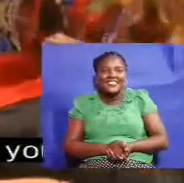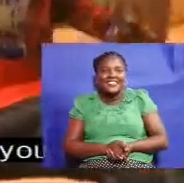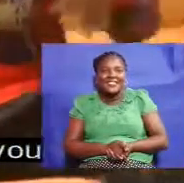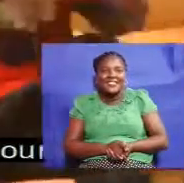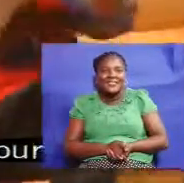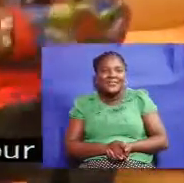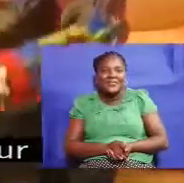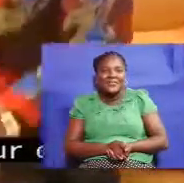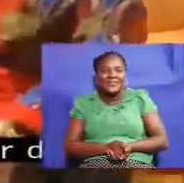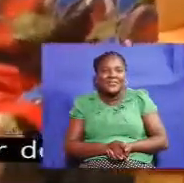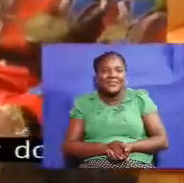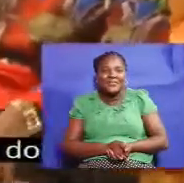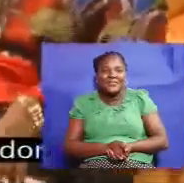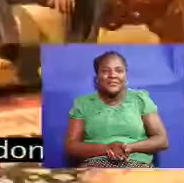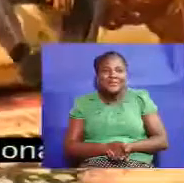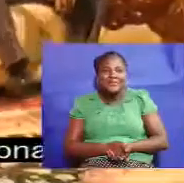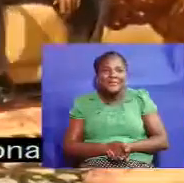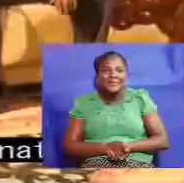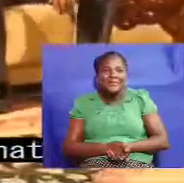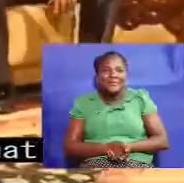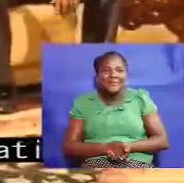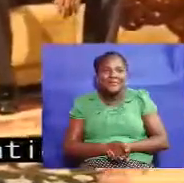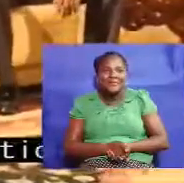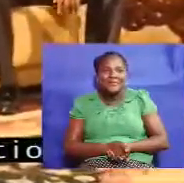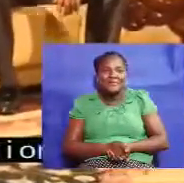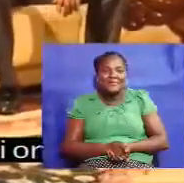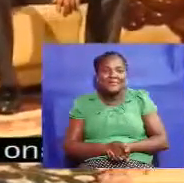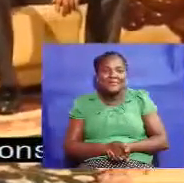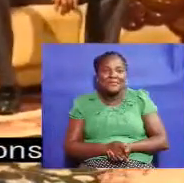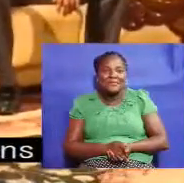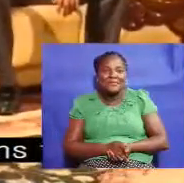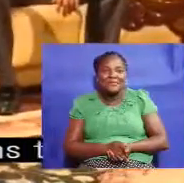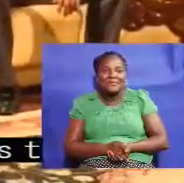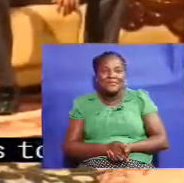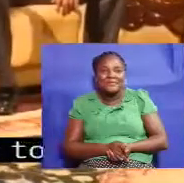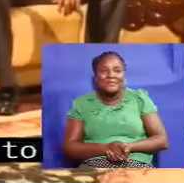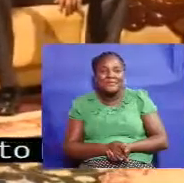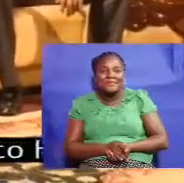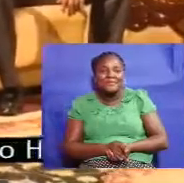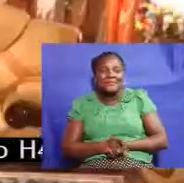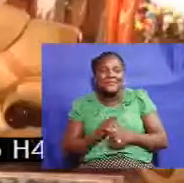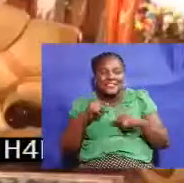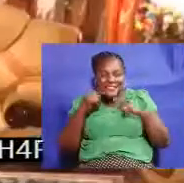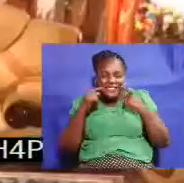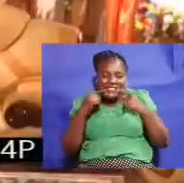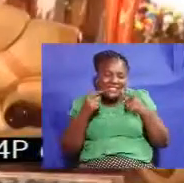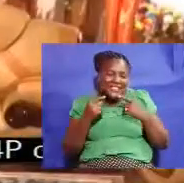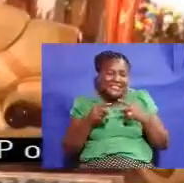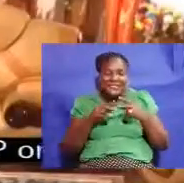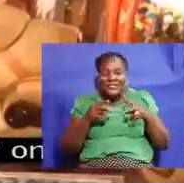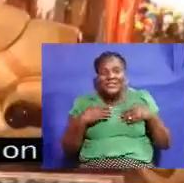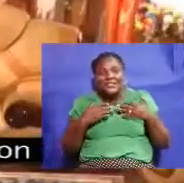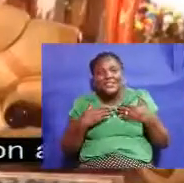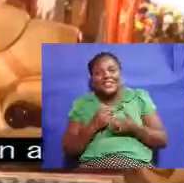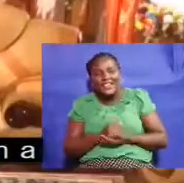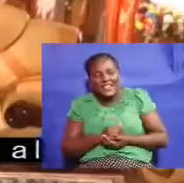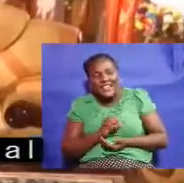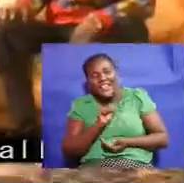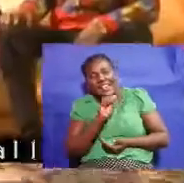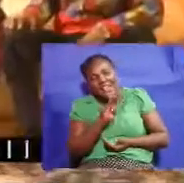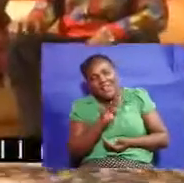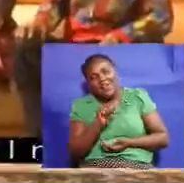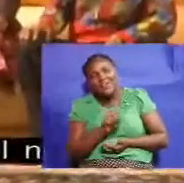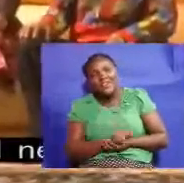I'm Bob Morrison. Look, enough of the jokes and get serious. But I'm serious. Please, last time I